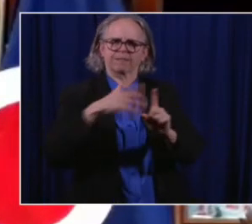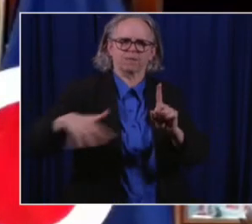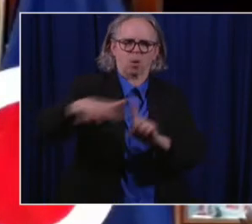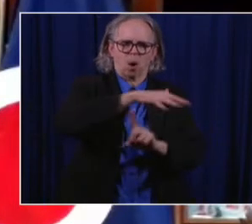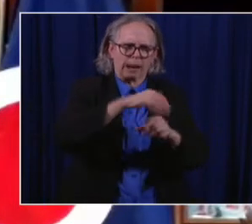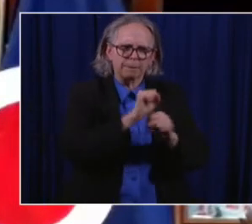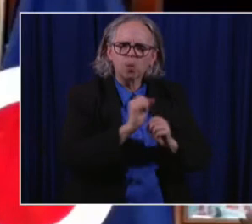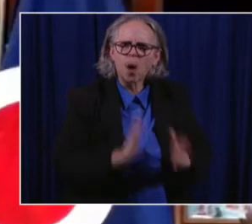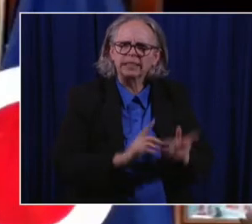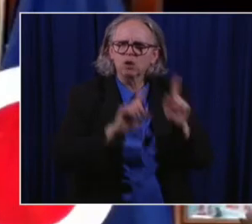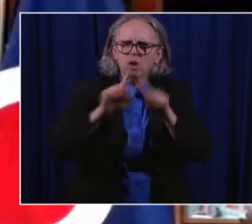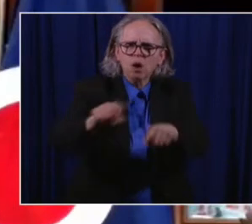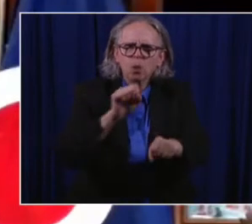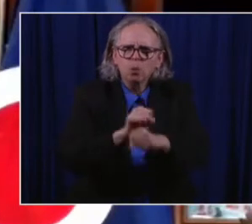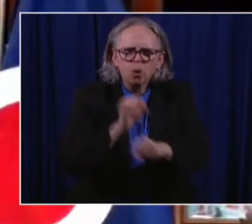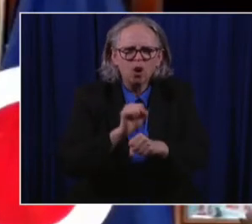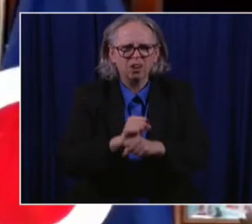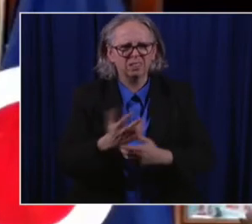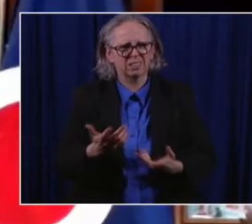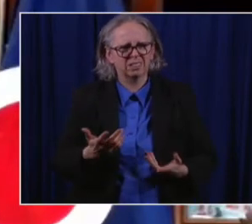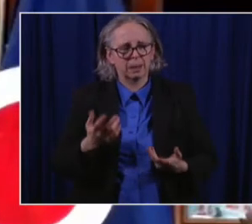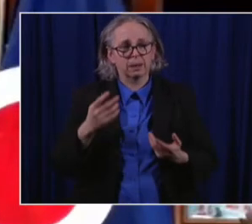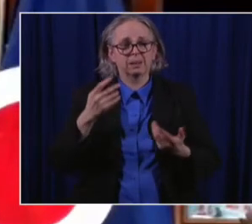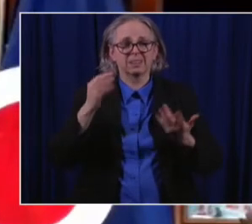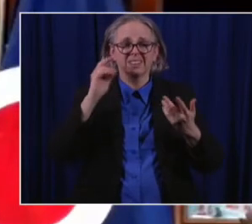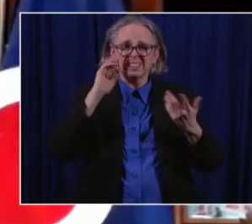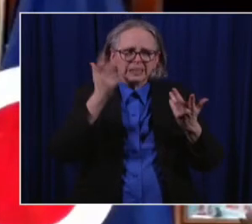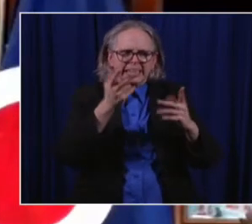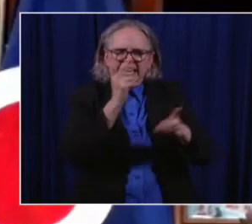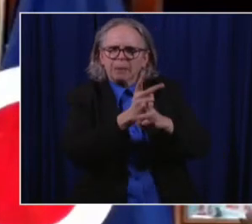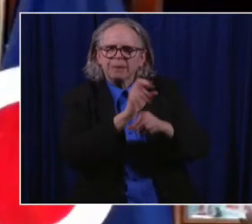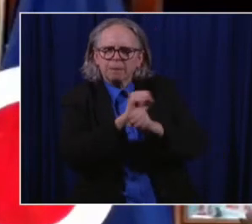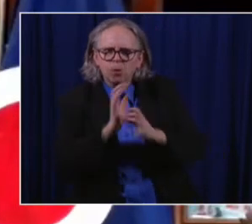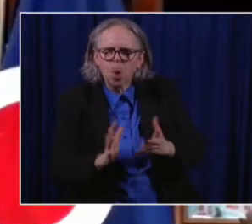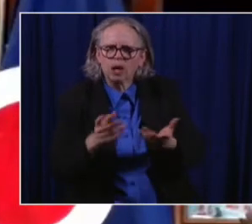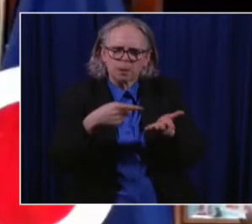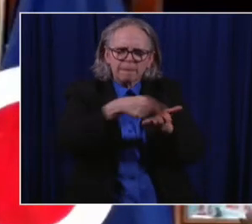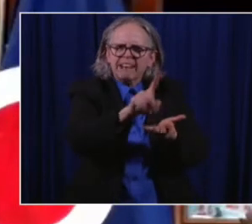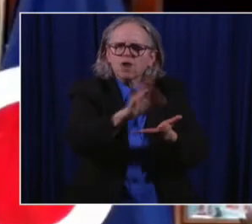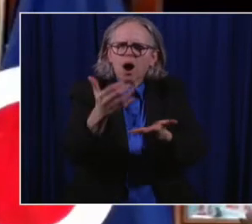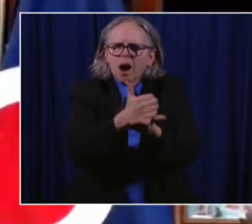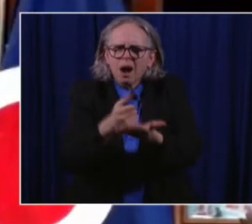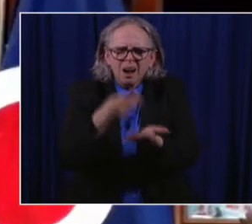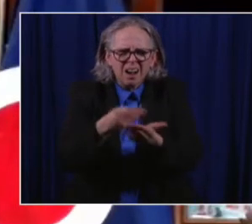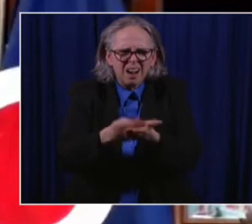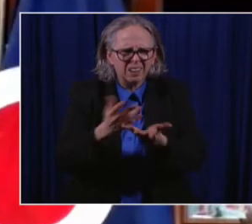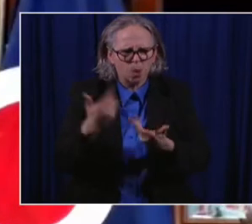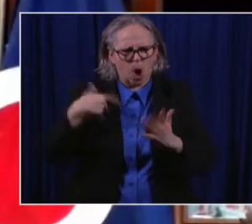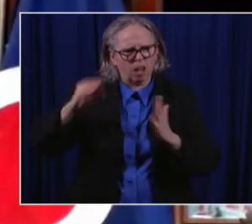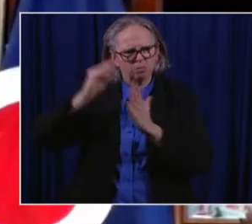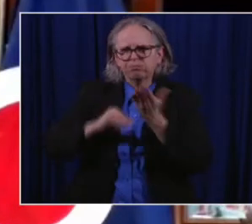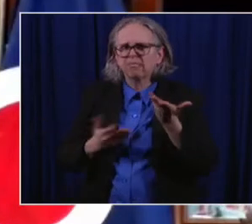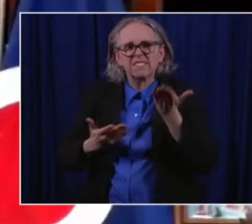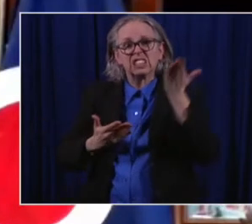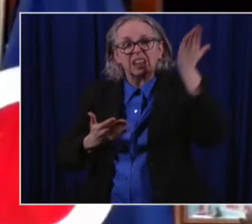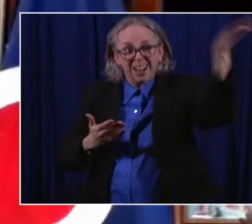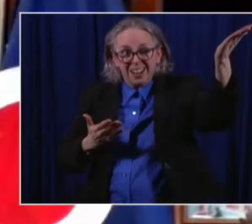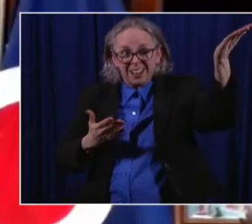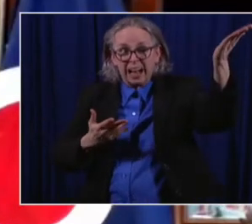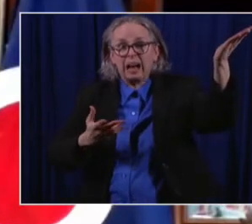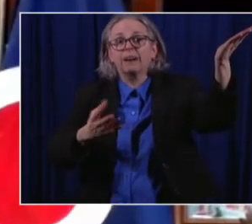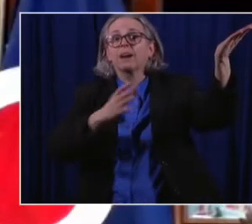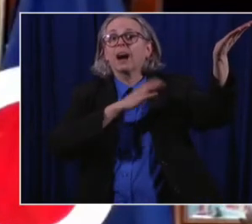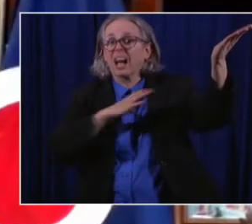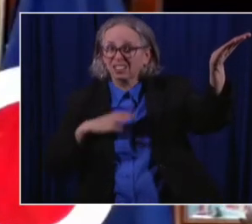the employee retention tax credit. Those are just a list of the top 4 things that the Ohio Restaurant Association has asked for at the federal